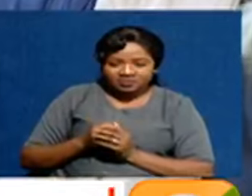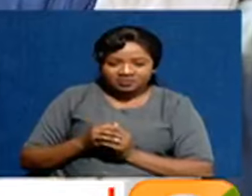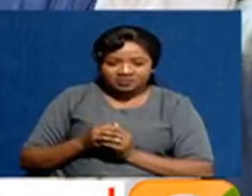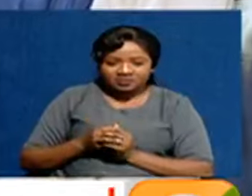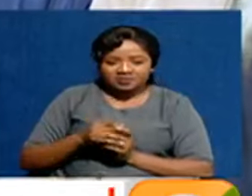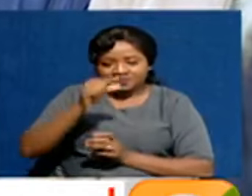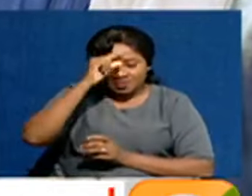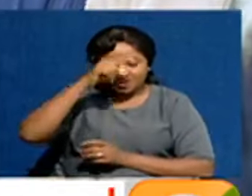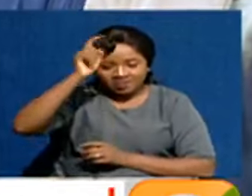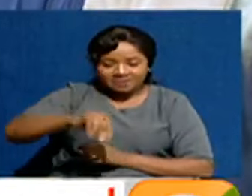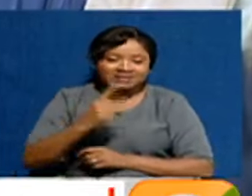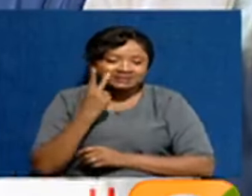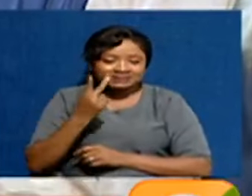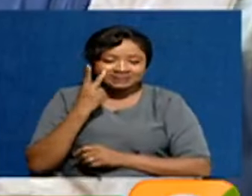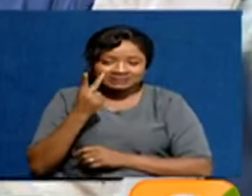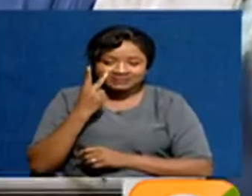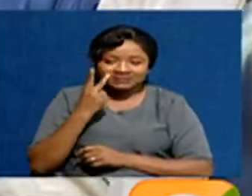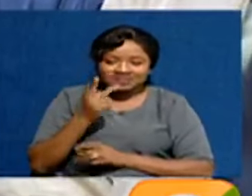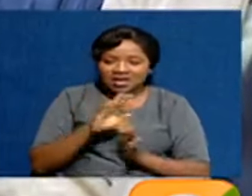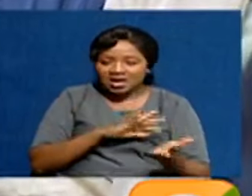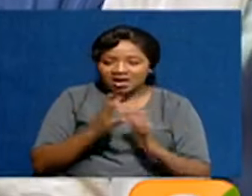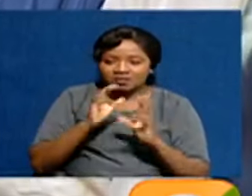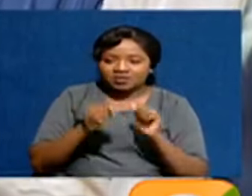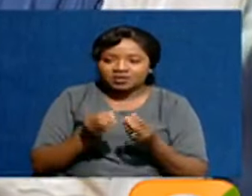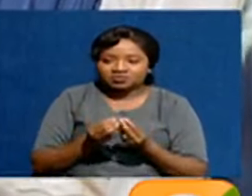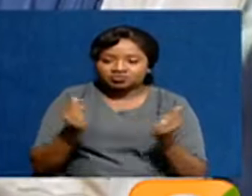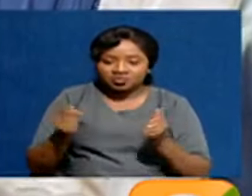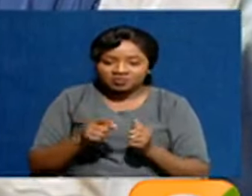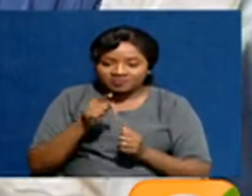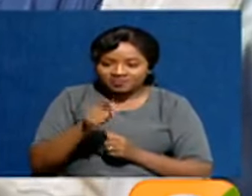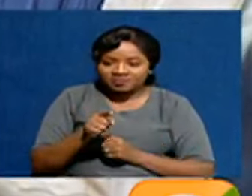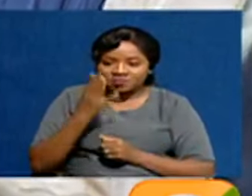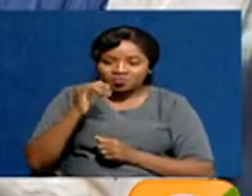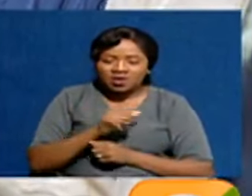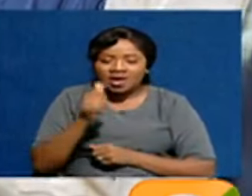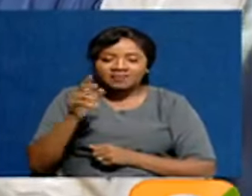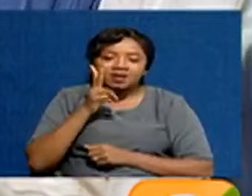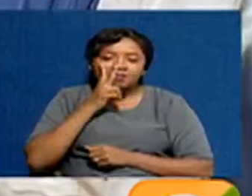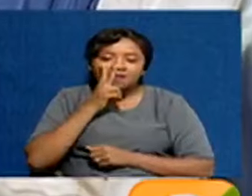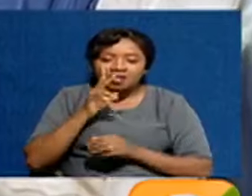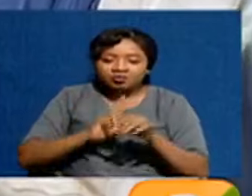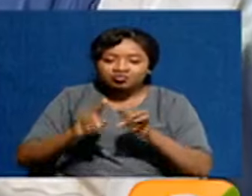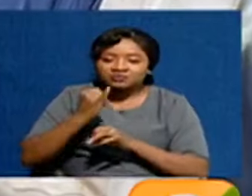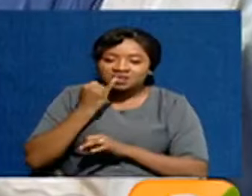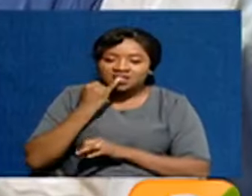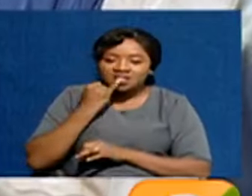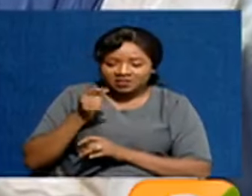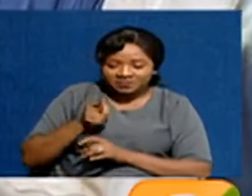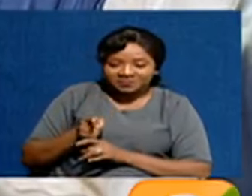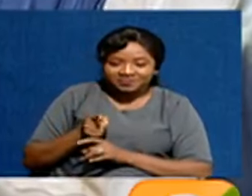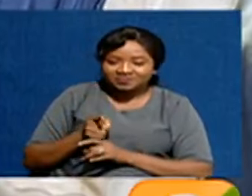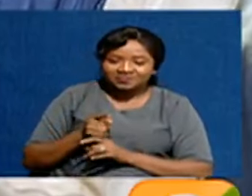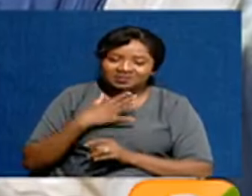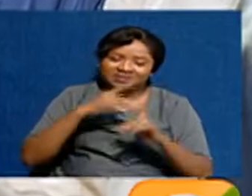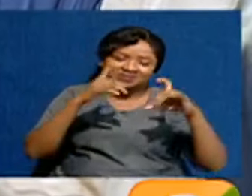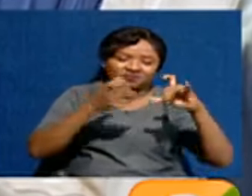amend the law to be able to address vape and electronic cigarettes through the diagrams that they seek to.